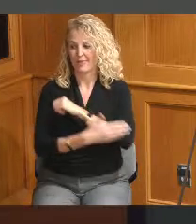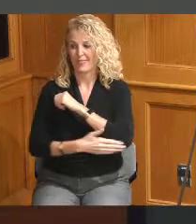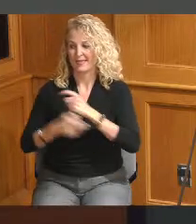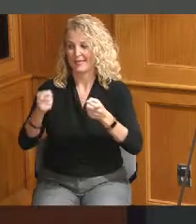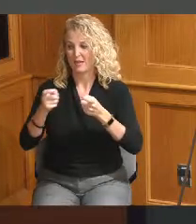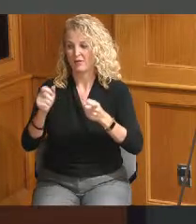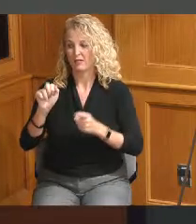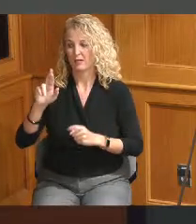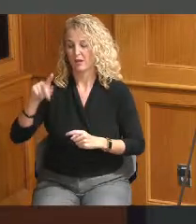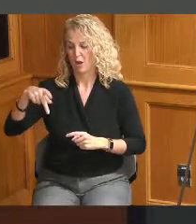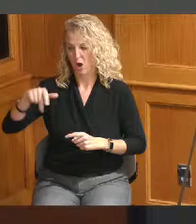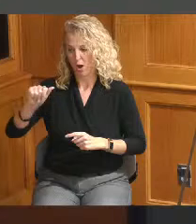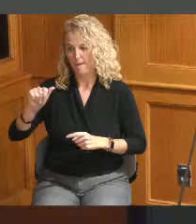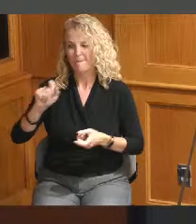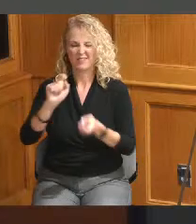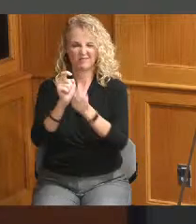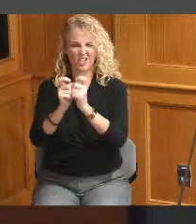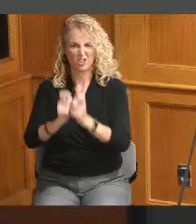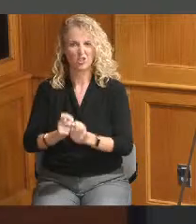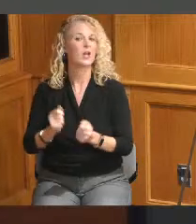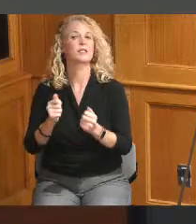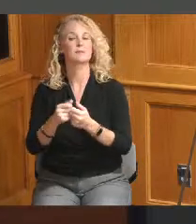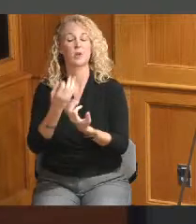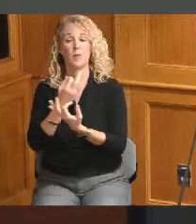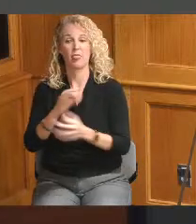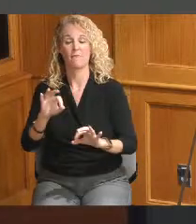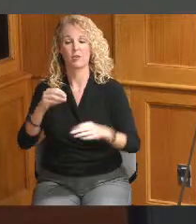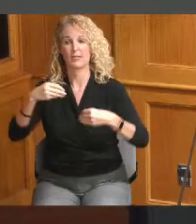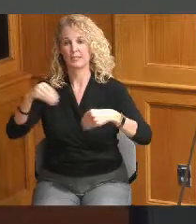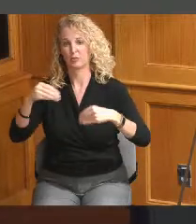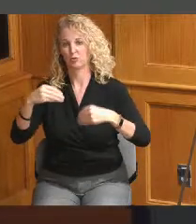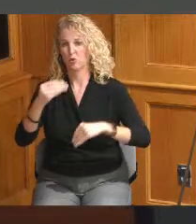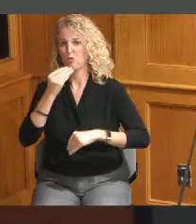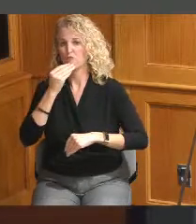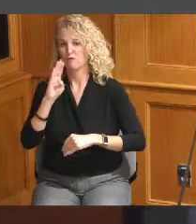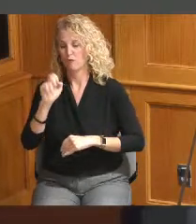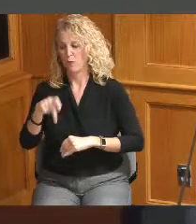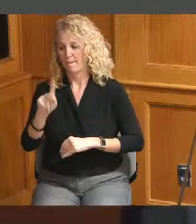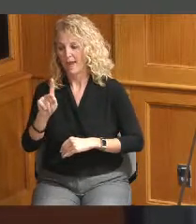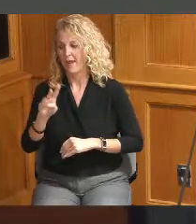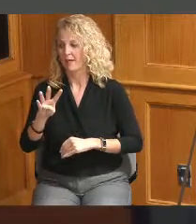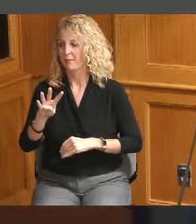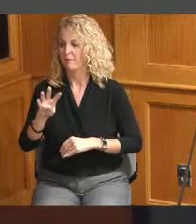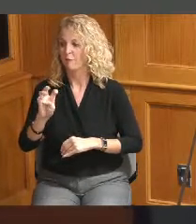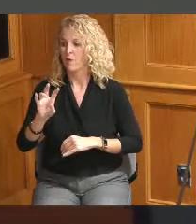an ARPA adjustment with the Free Store Food Bank in the amount of